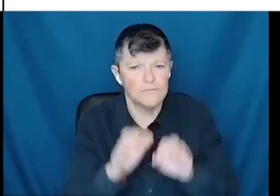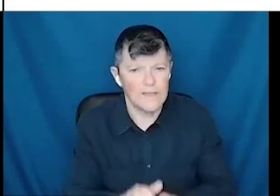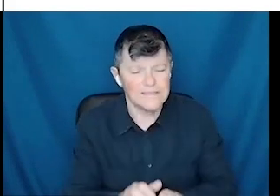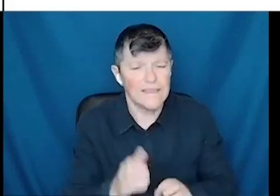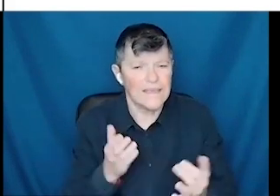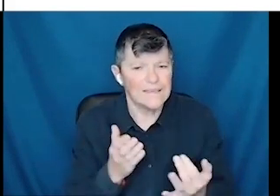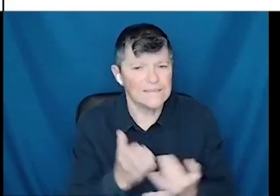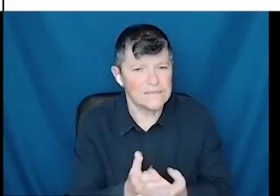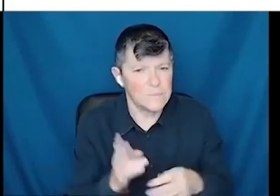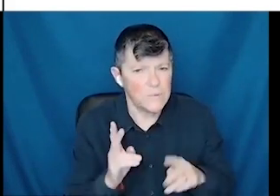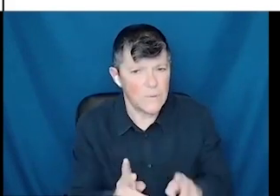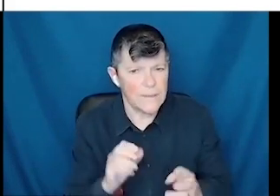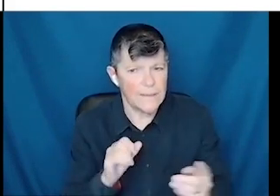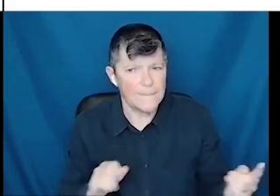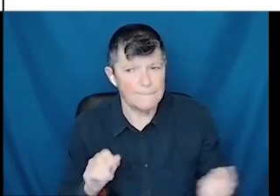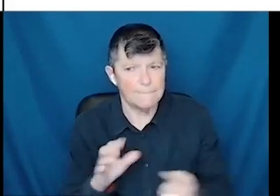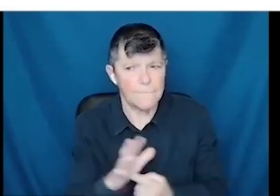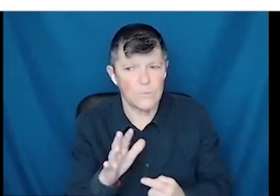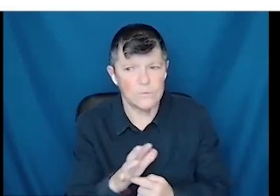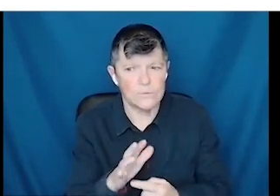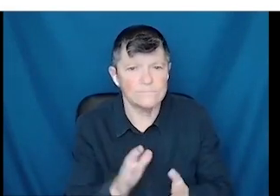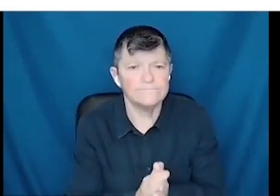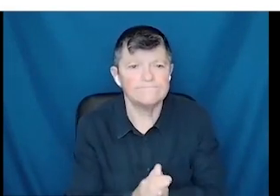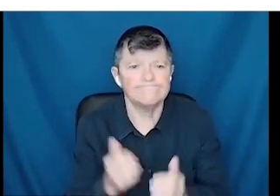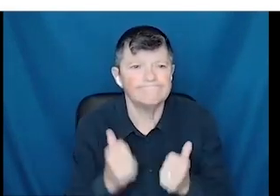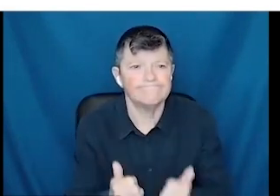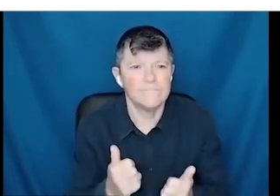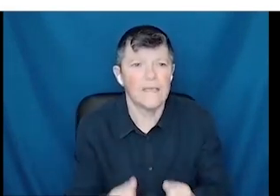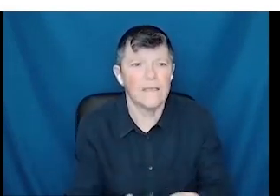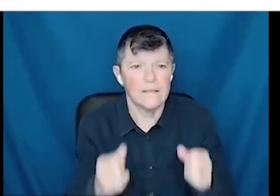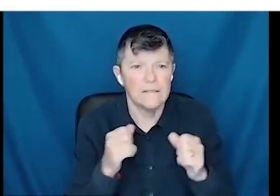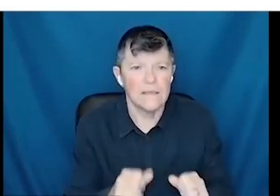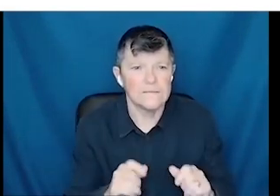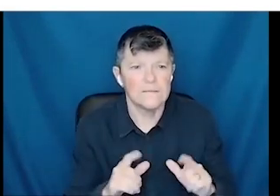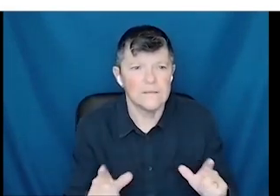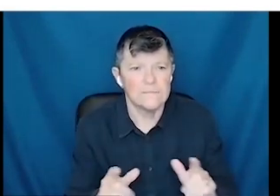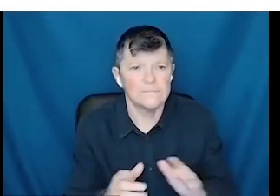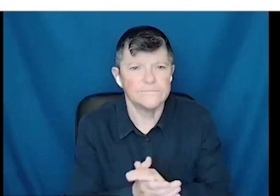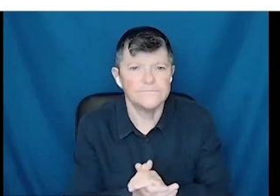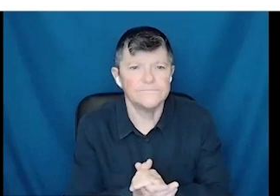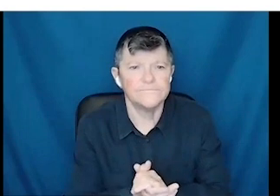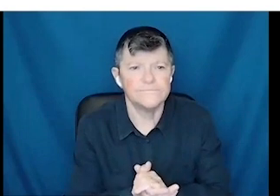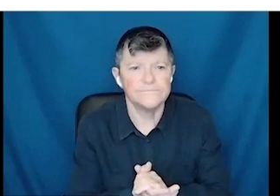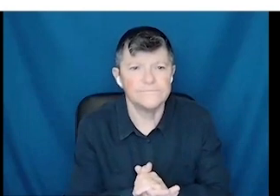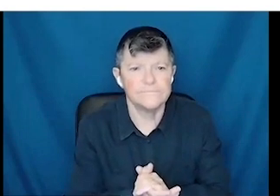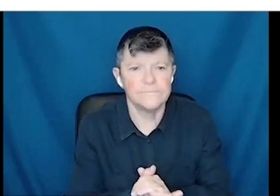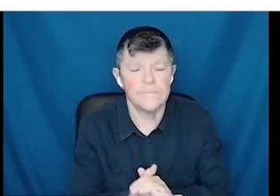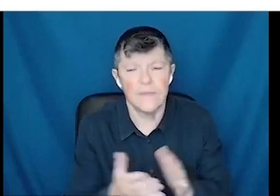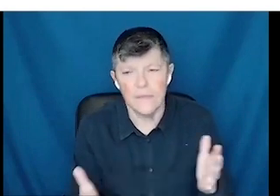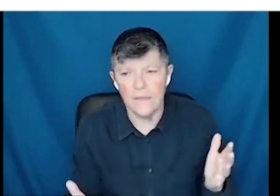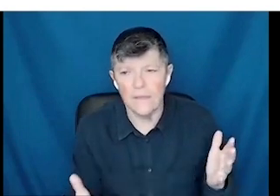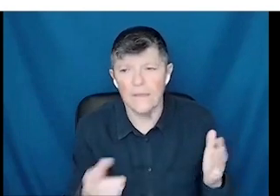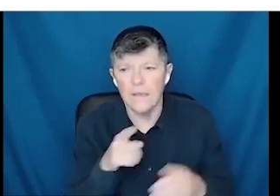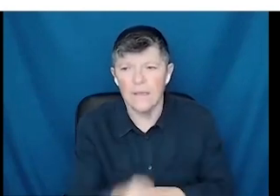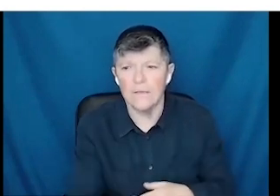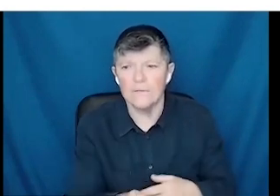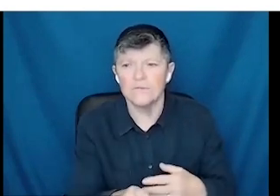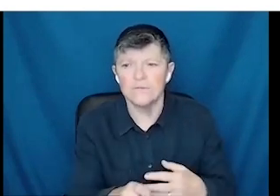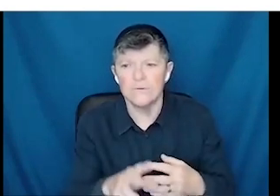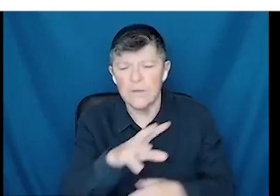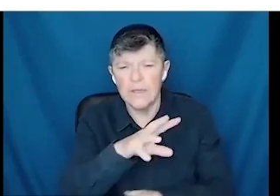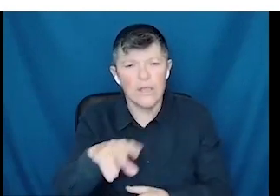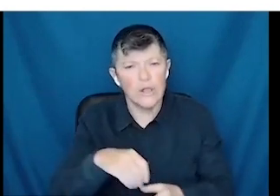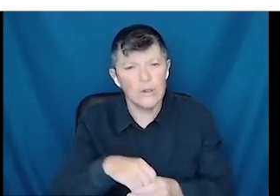Yeah, so would you mind just going on to the next slide, just so we can... So in order to encompass the Research